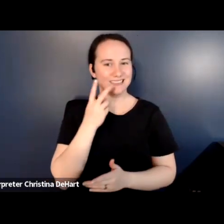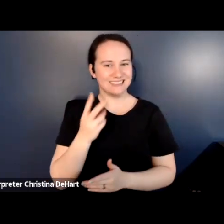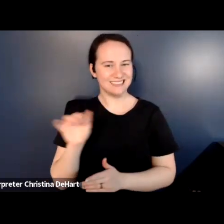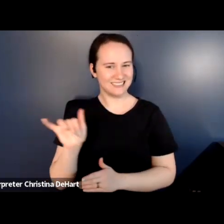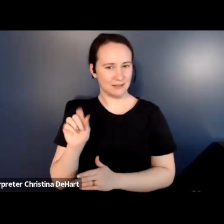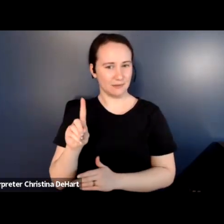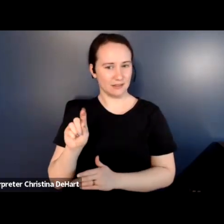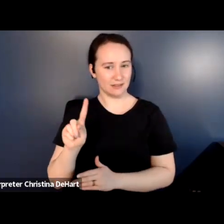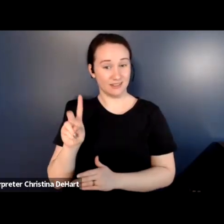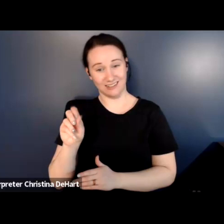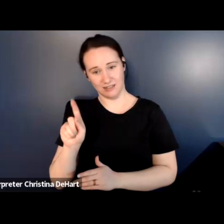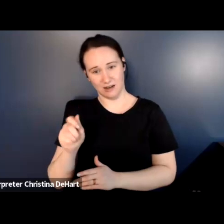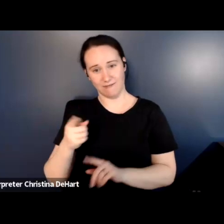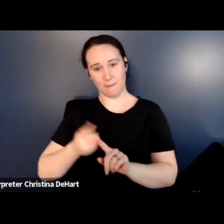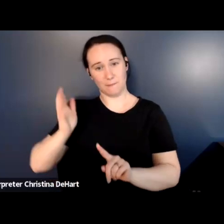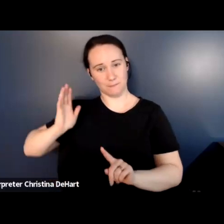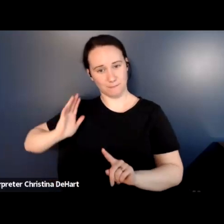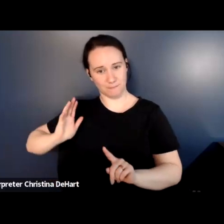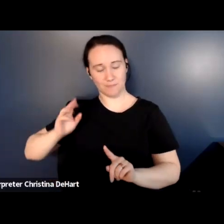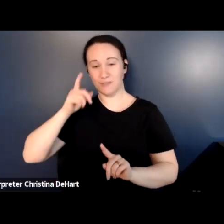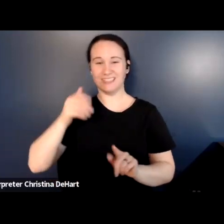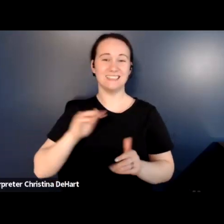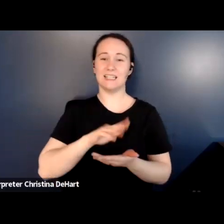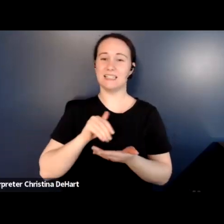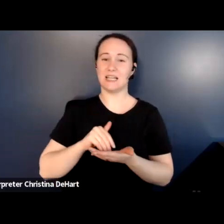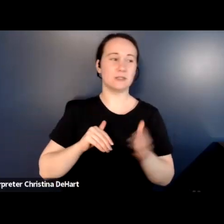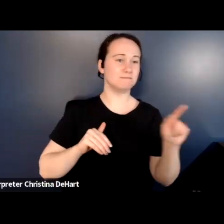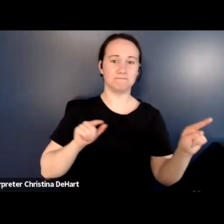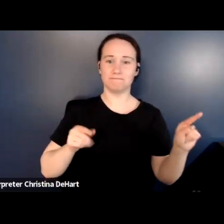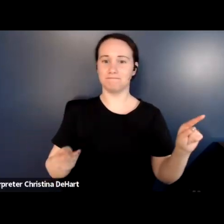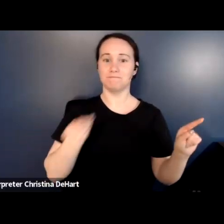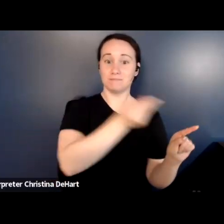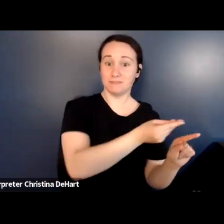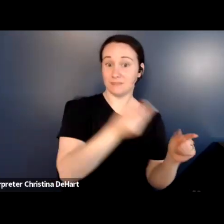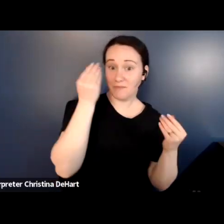centers. And the reason for that is some data governance guidelines,